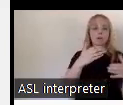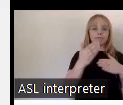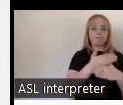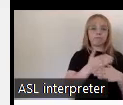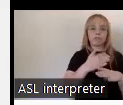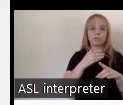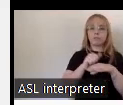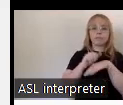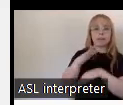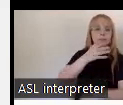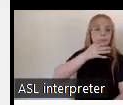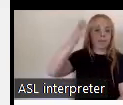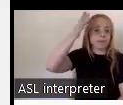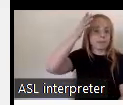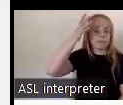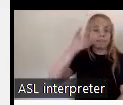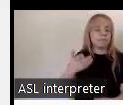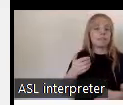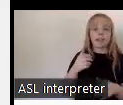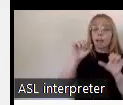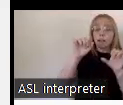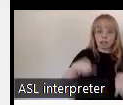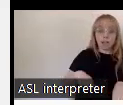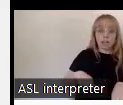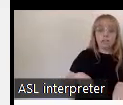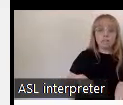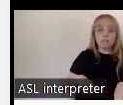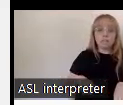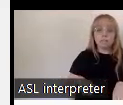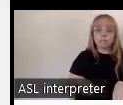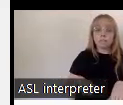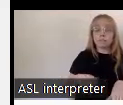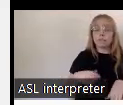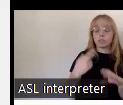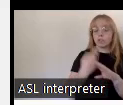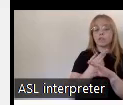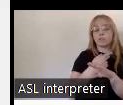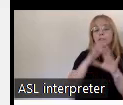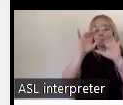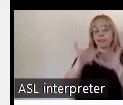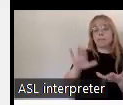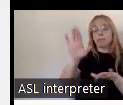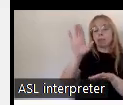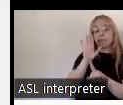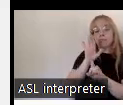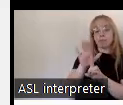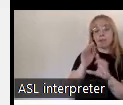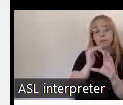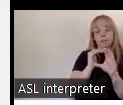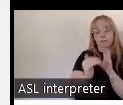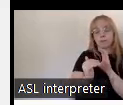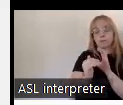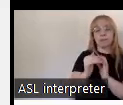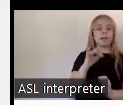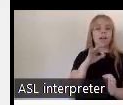my parents. I can send a copy to their email. If they don't